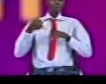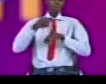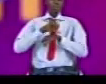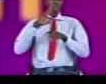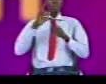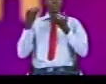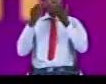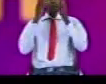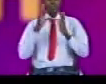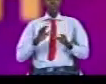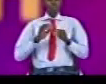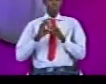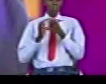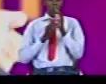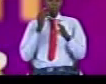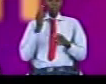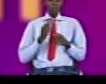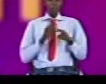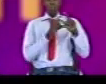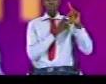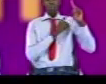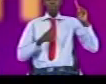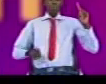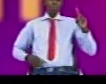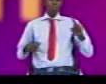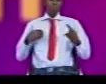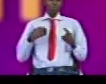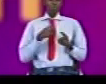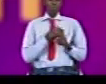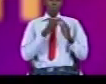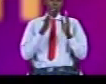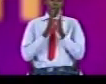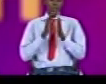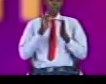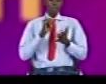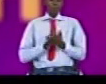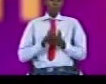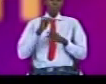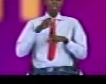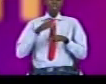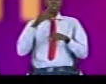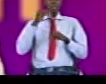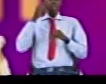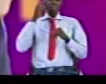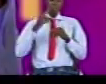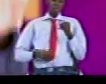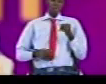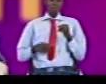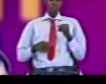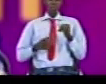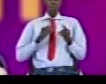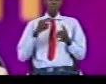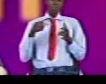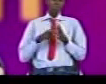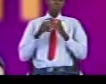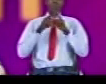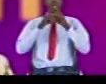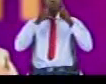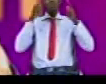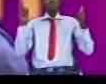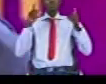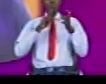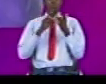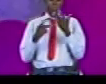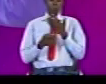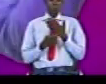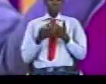name. Lord, we pray that at the end of this great event, of